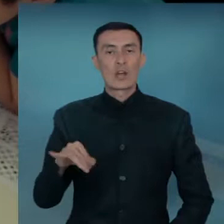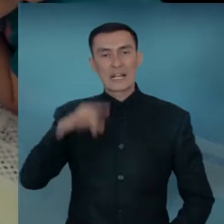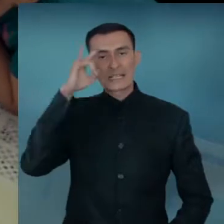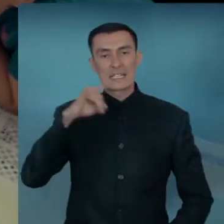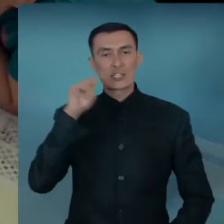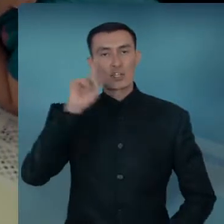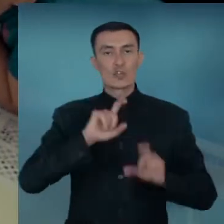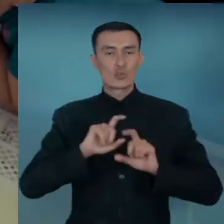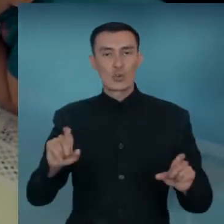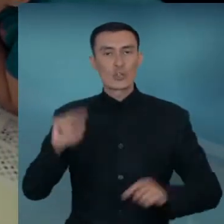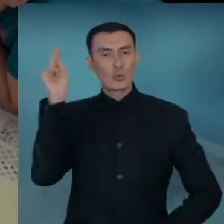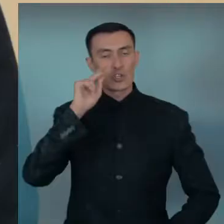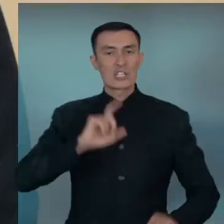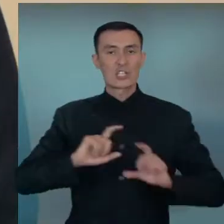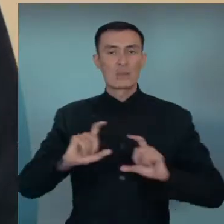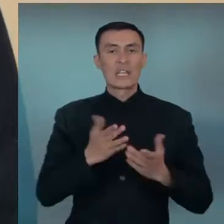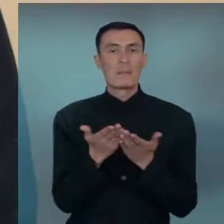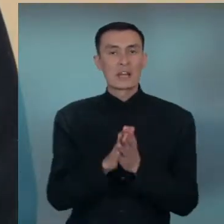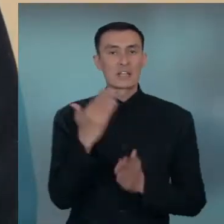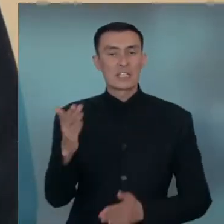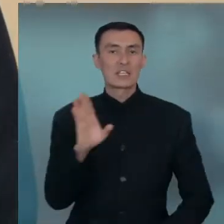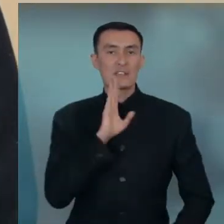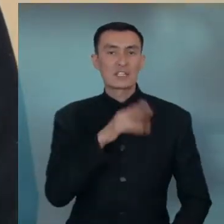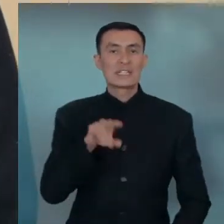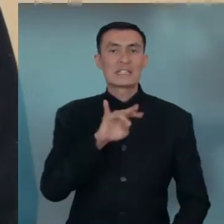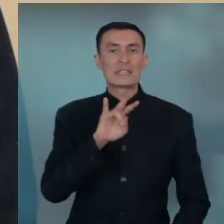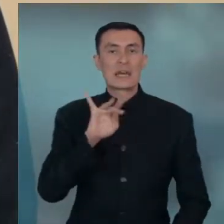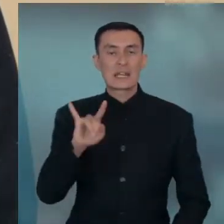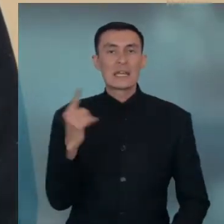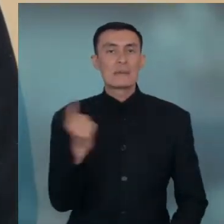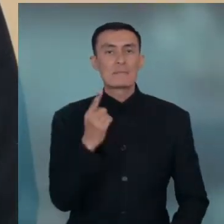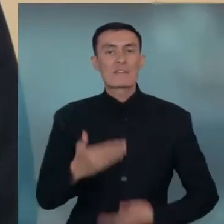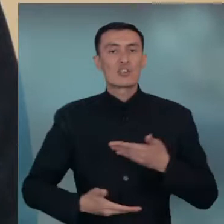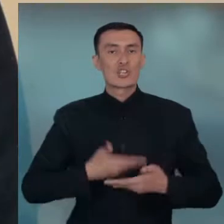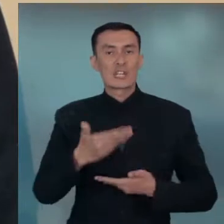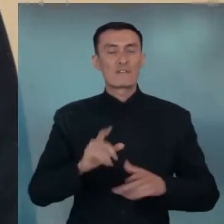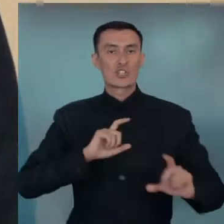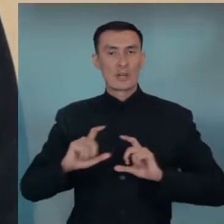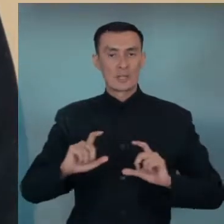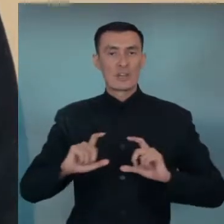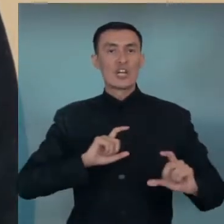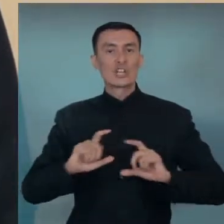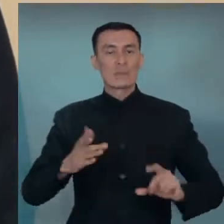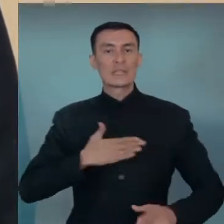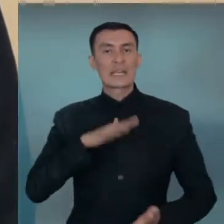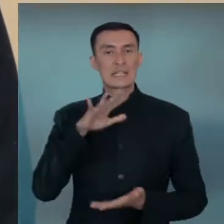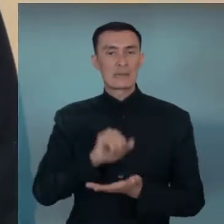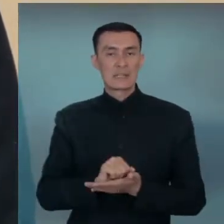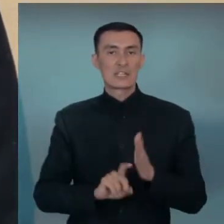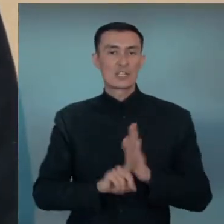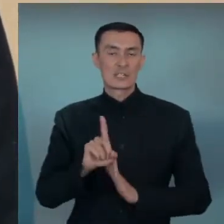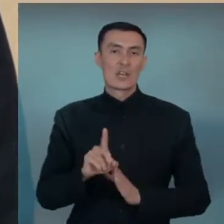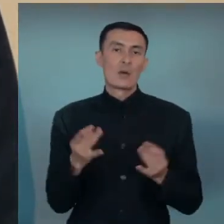by Dinara Saduakassova. I played chess as a hobby at first. I like to move the